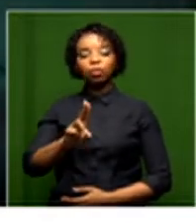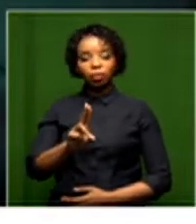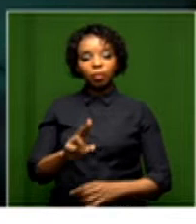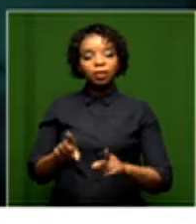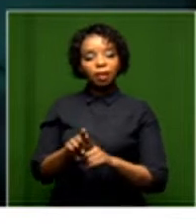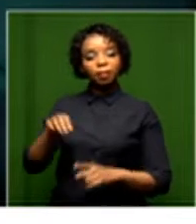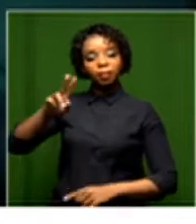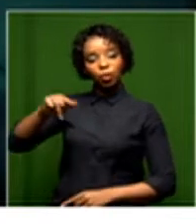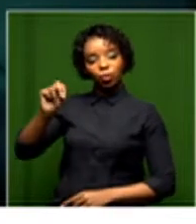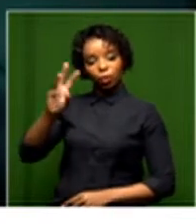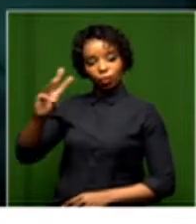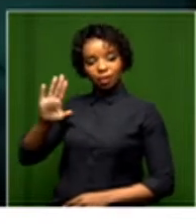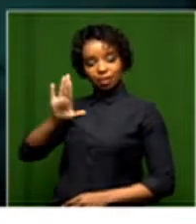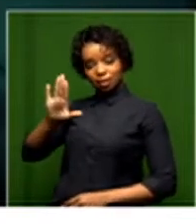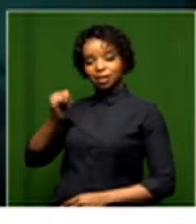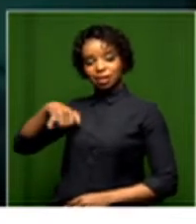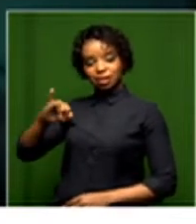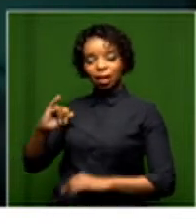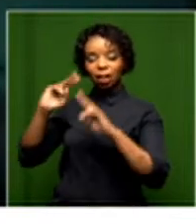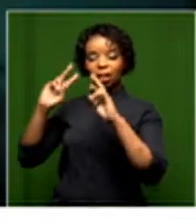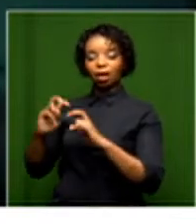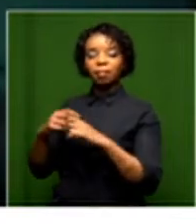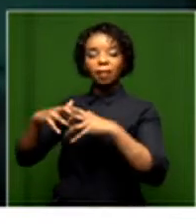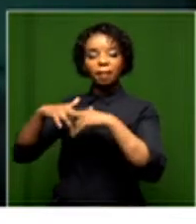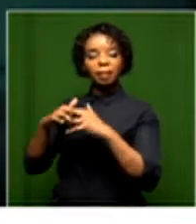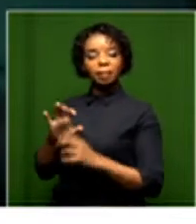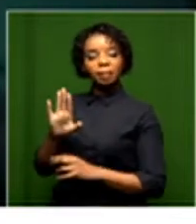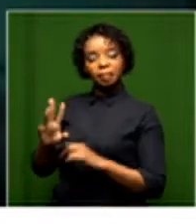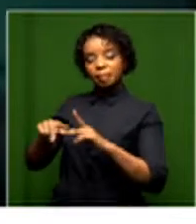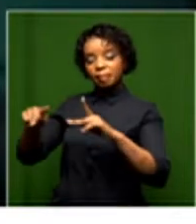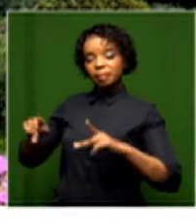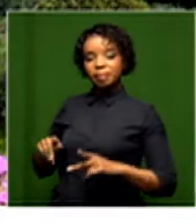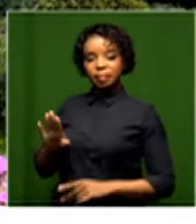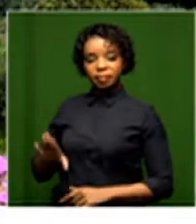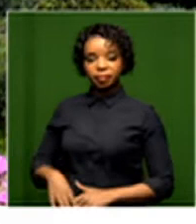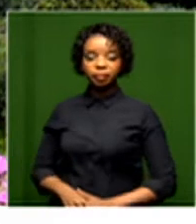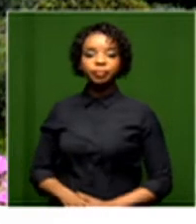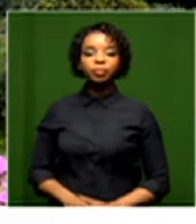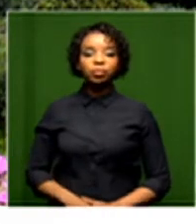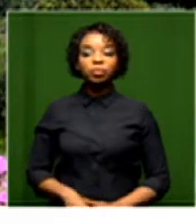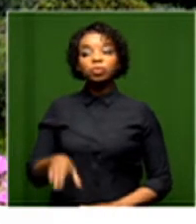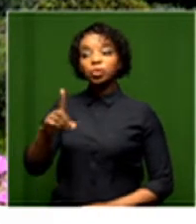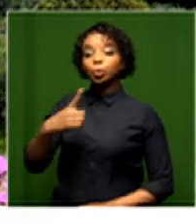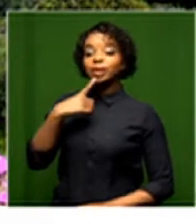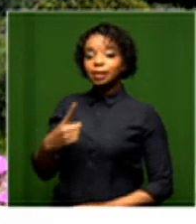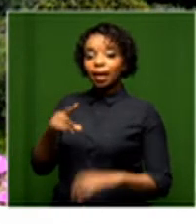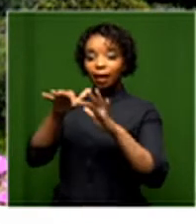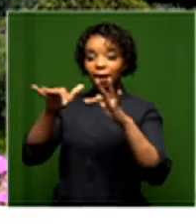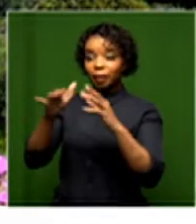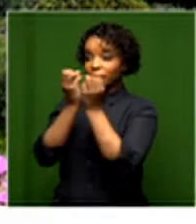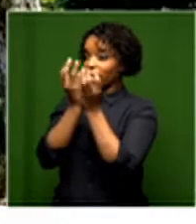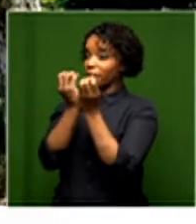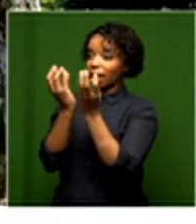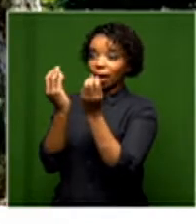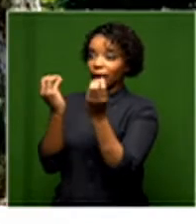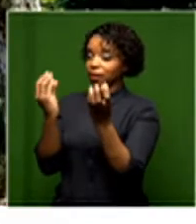Northwest Province to give them the botanical gardens as well. You say that many people don't actually realize that